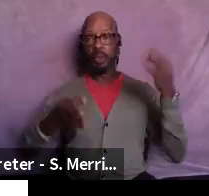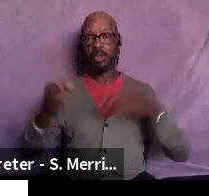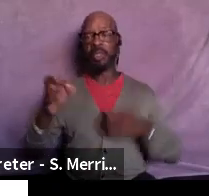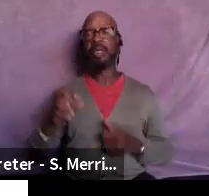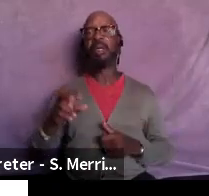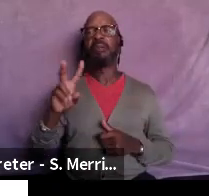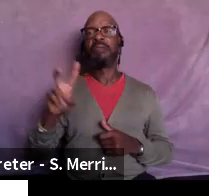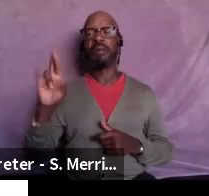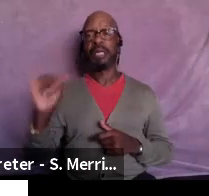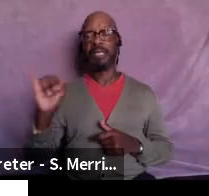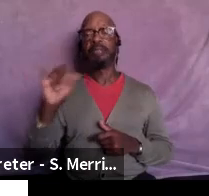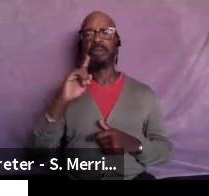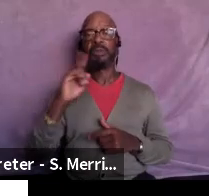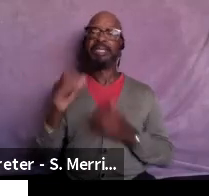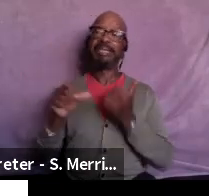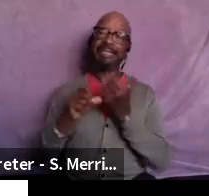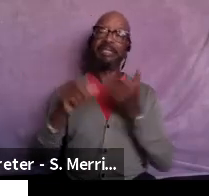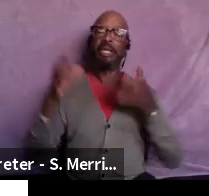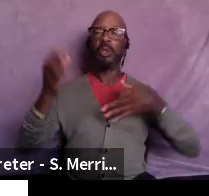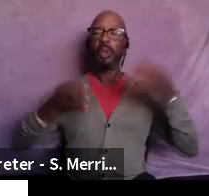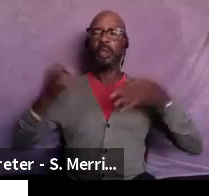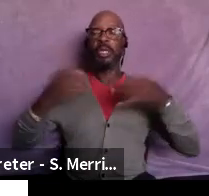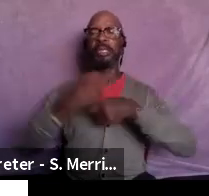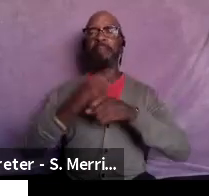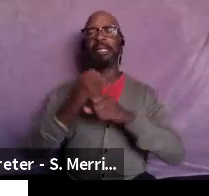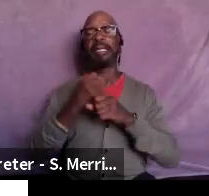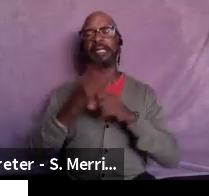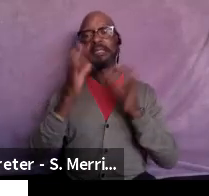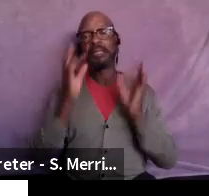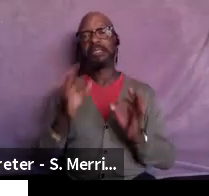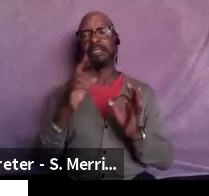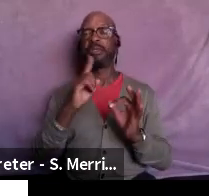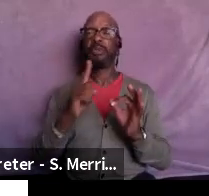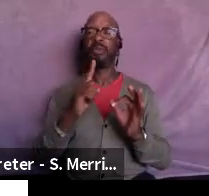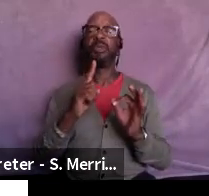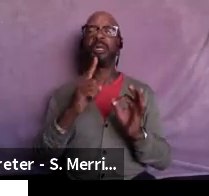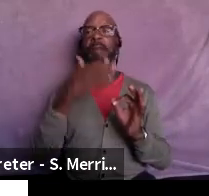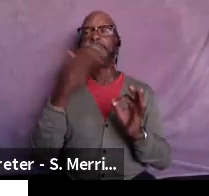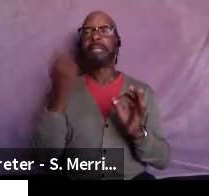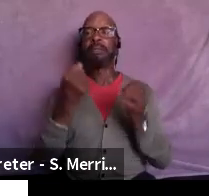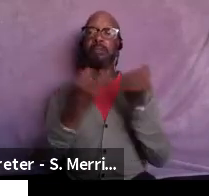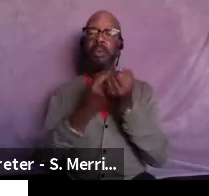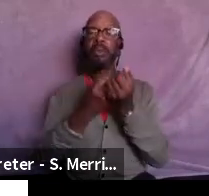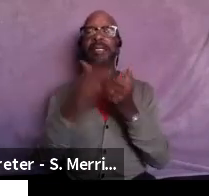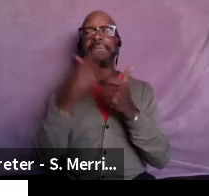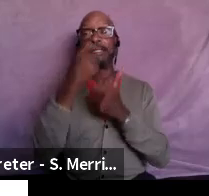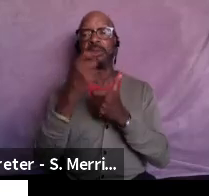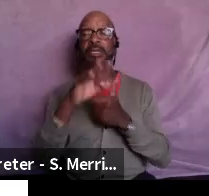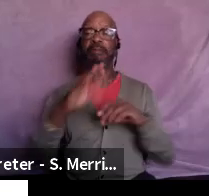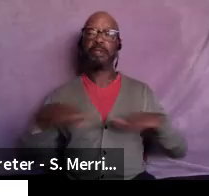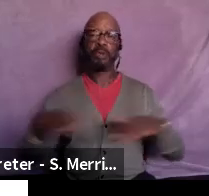assist the court in making its decision about the best interest of the children involved. Next slide, please.